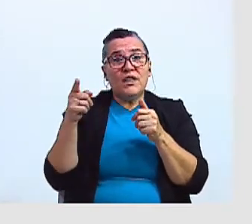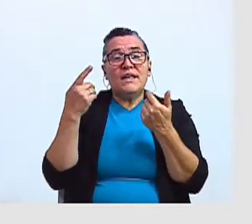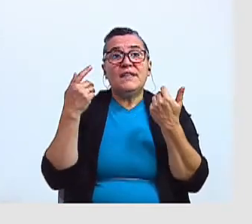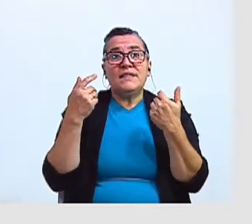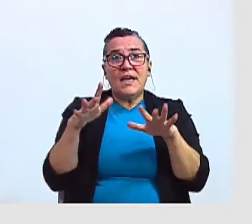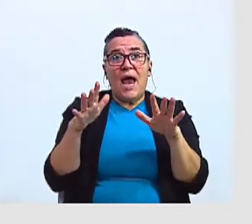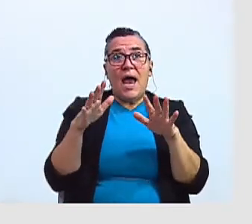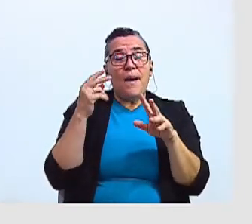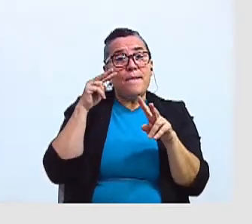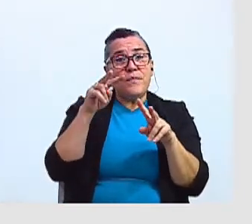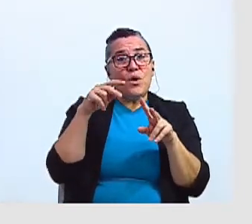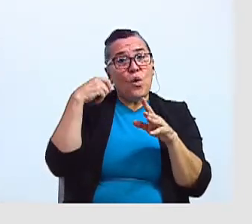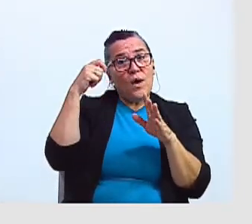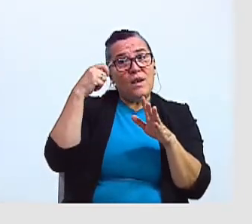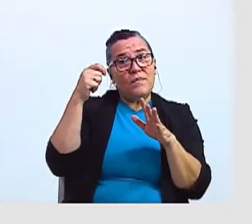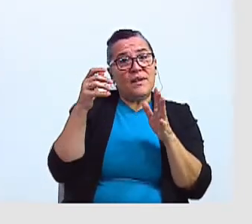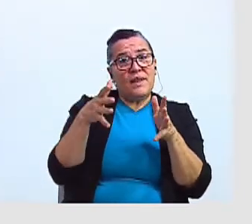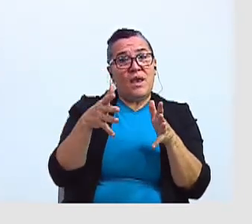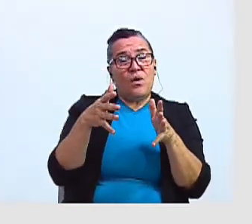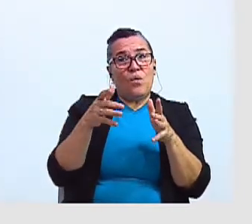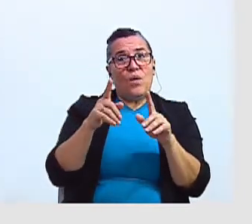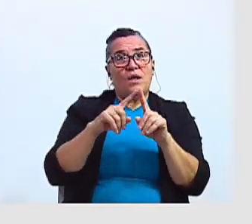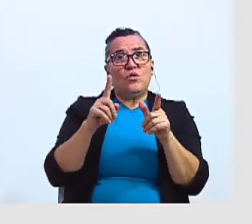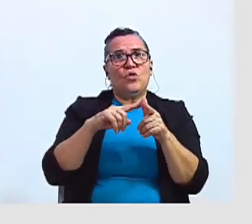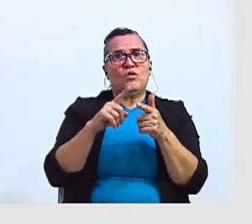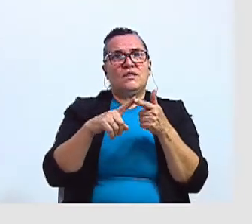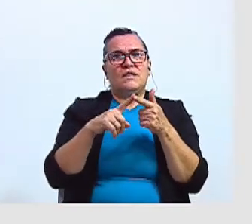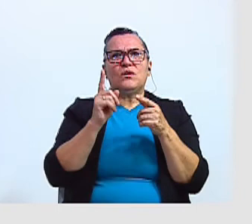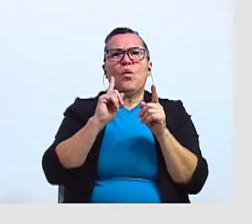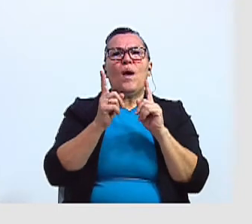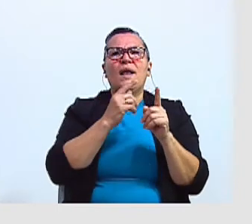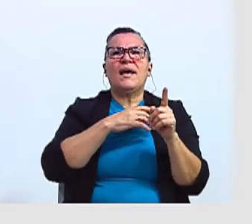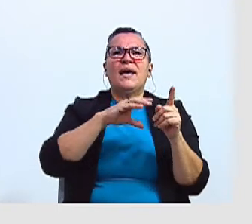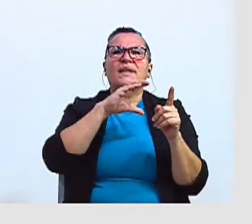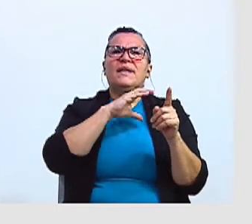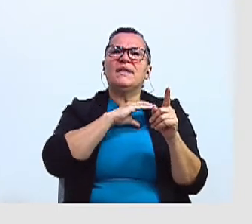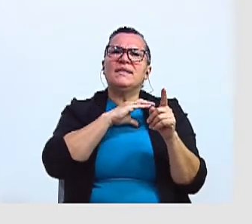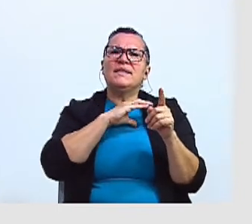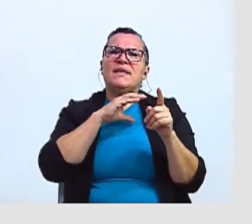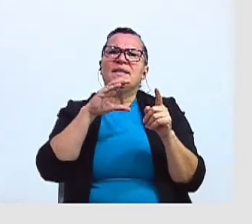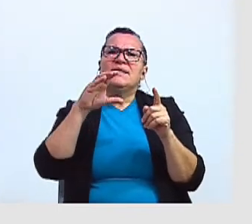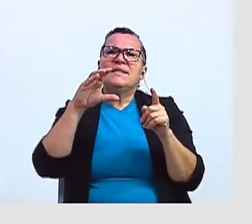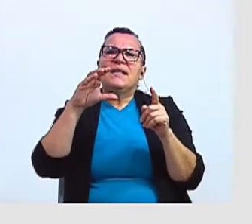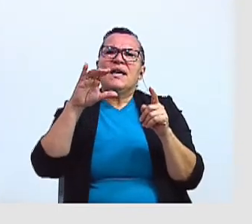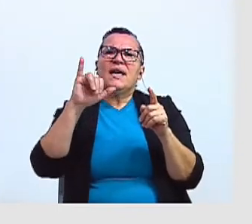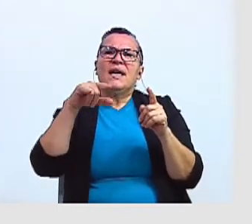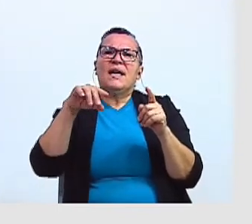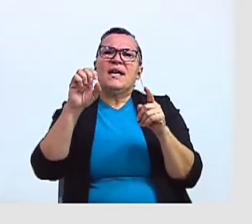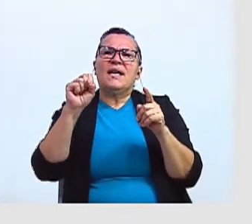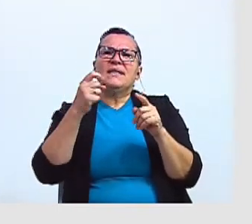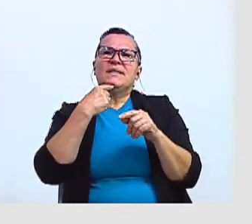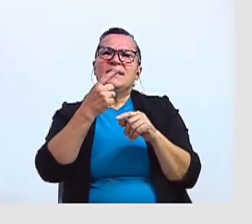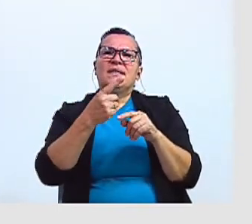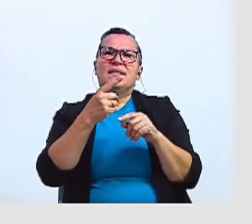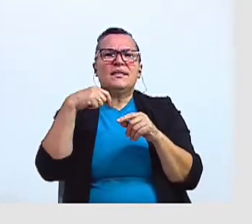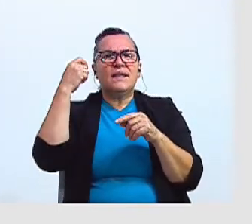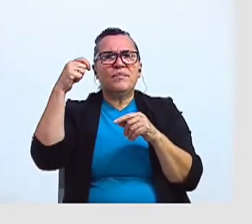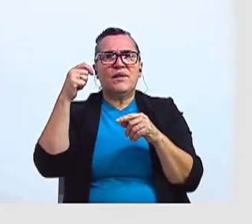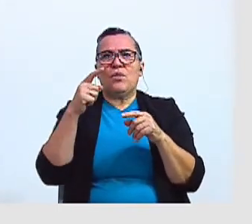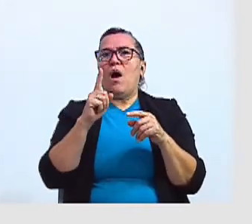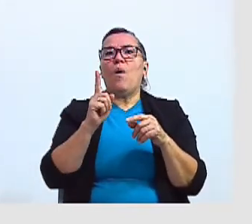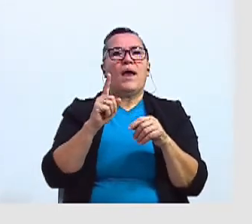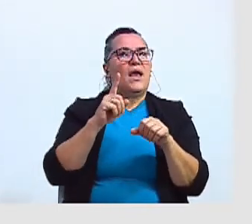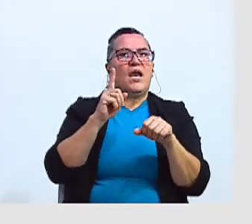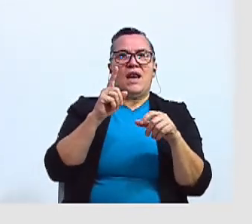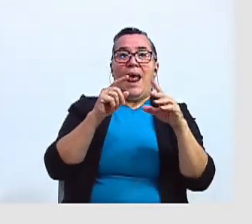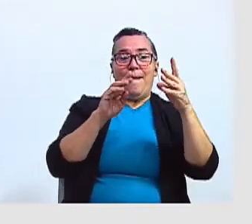the video, so you have, yes, what is a characteristic of cliques mentioned in the video? They do not allow